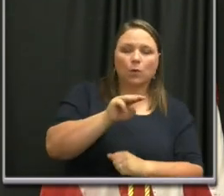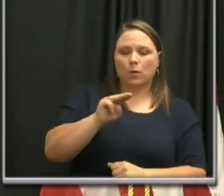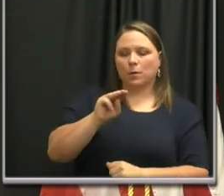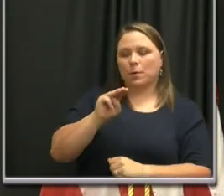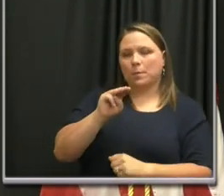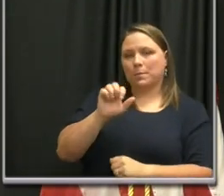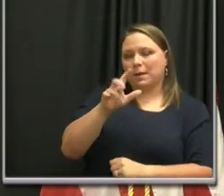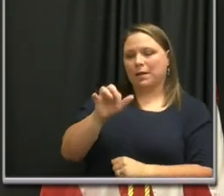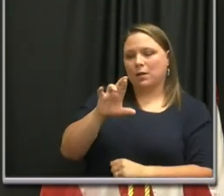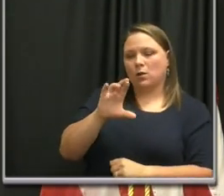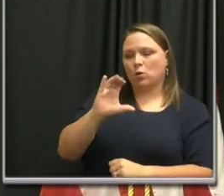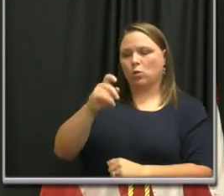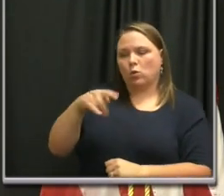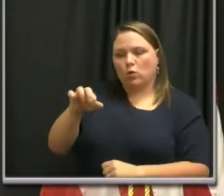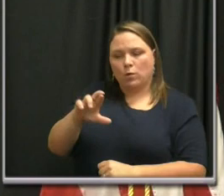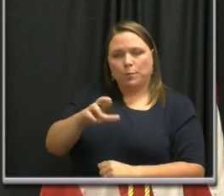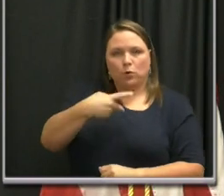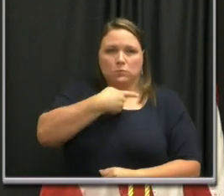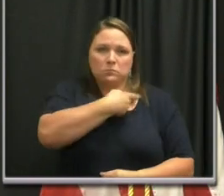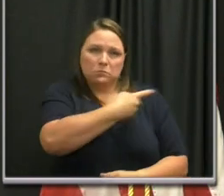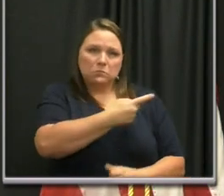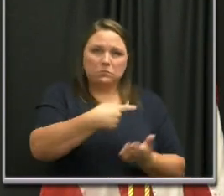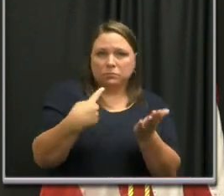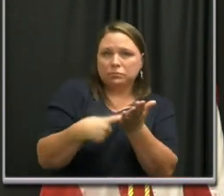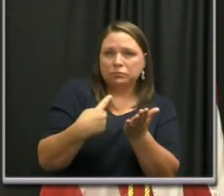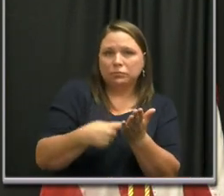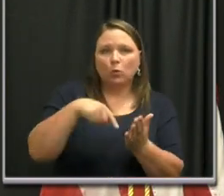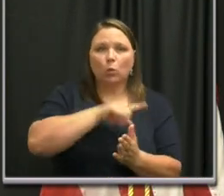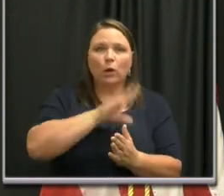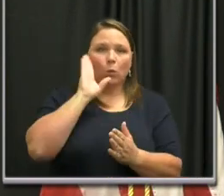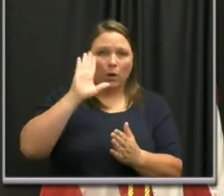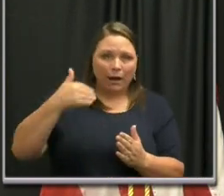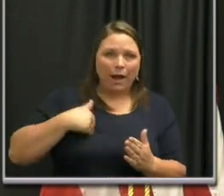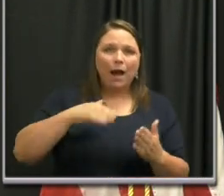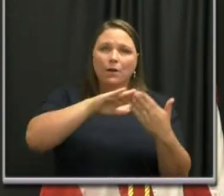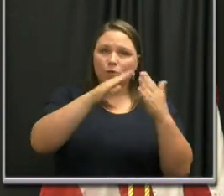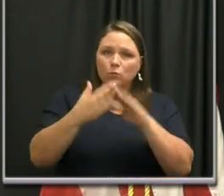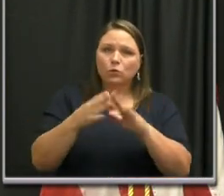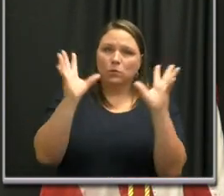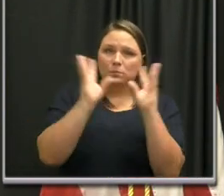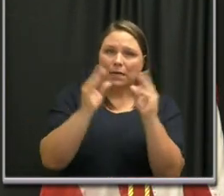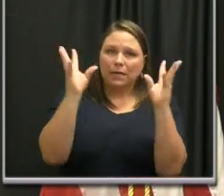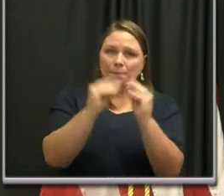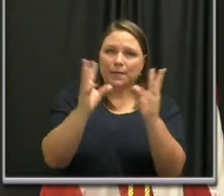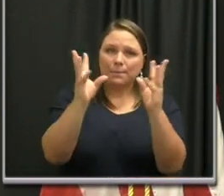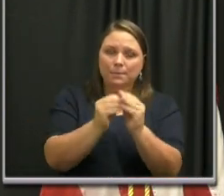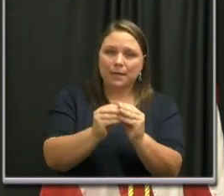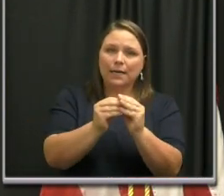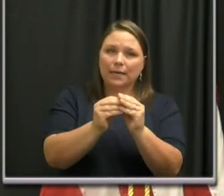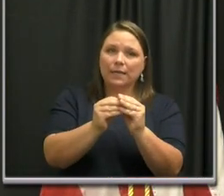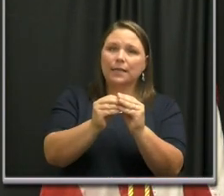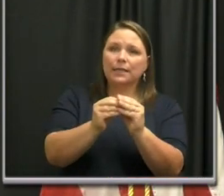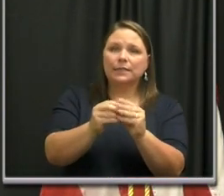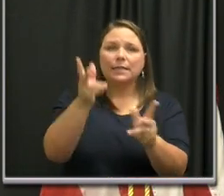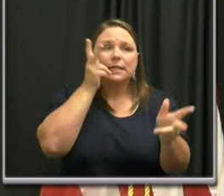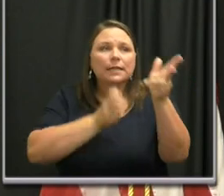me, and we will be having community meetings to listen to the voices of the people that